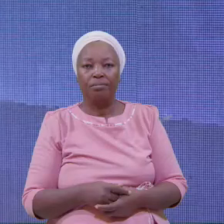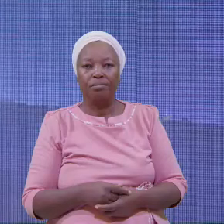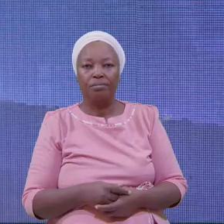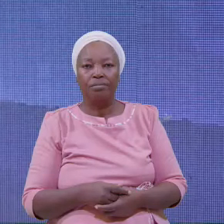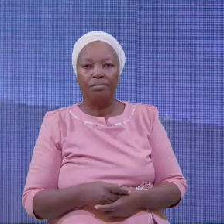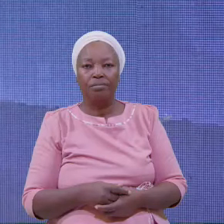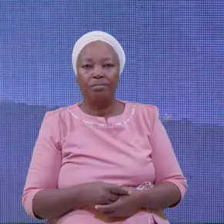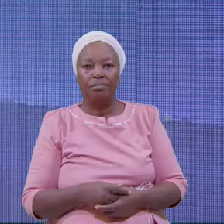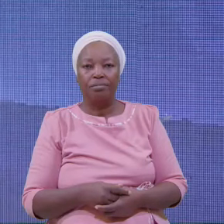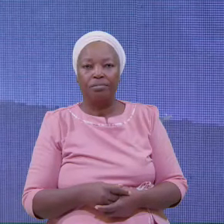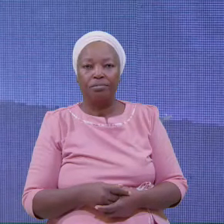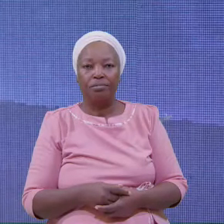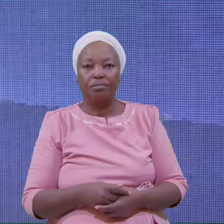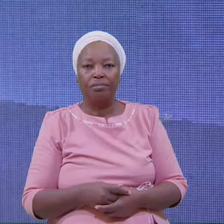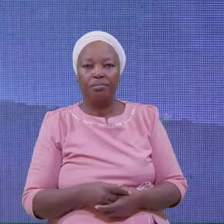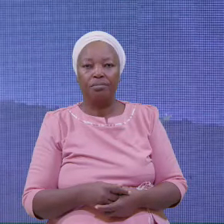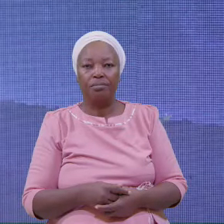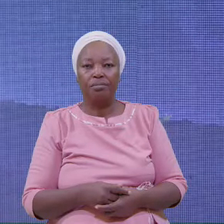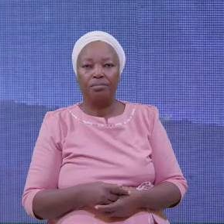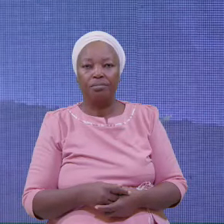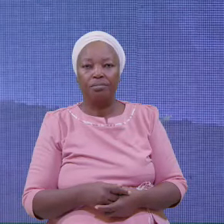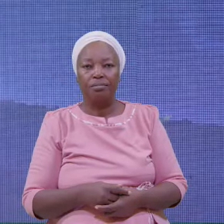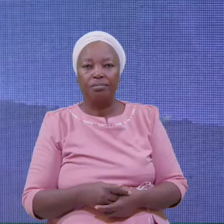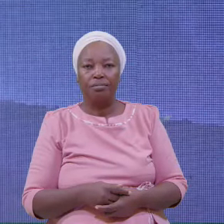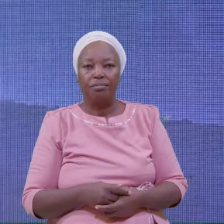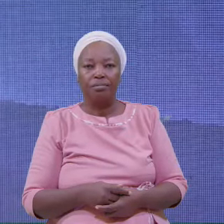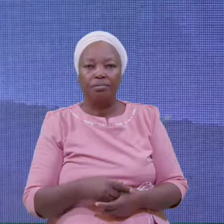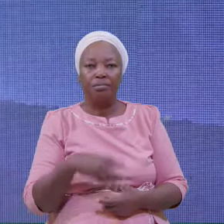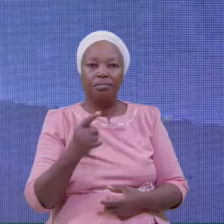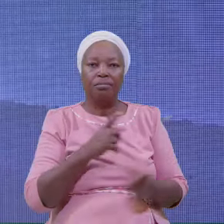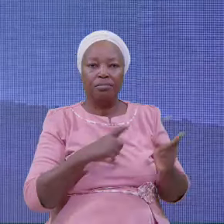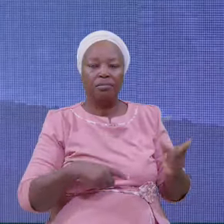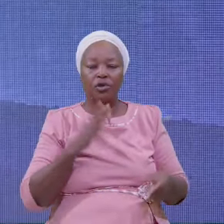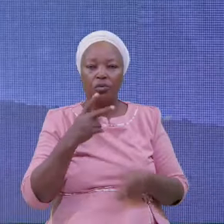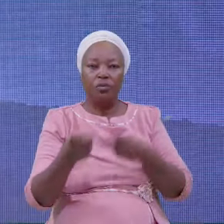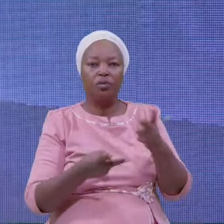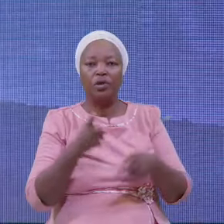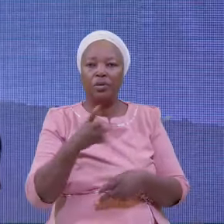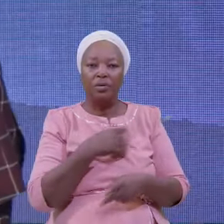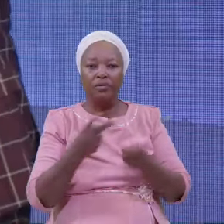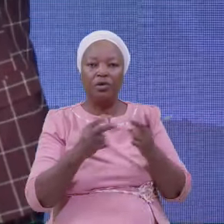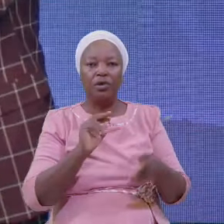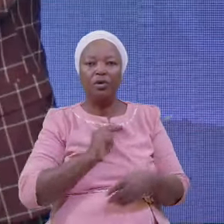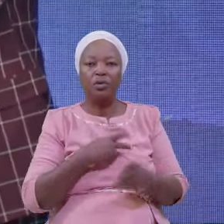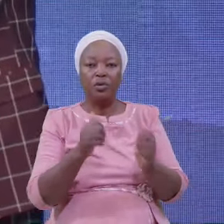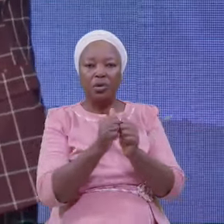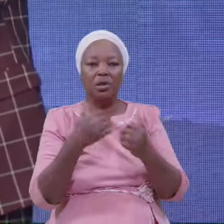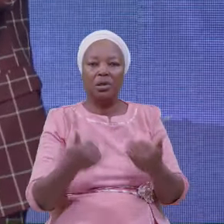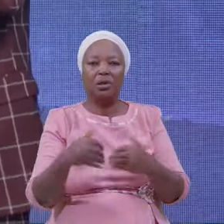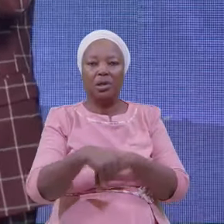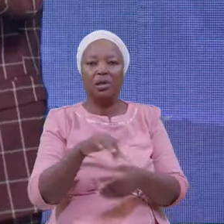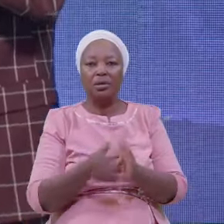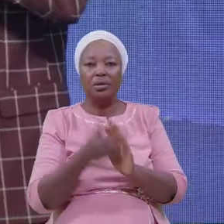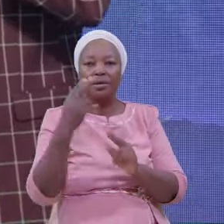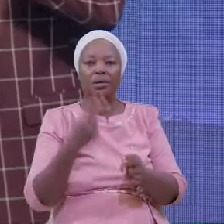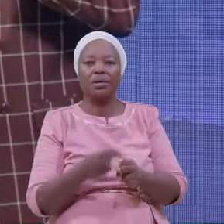tonight. Yes, counselors, are we true? Once you are true, you raise your... Thank you very